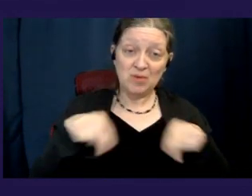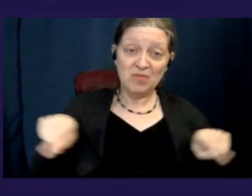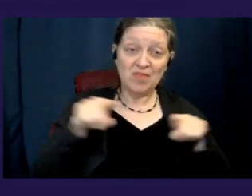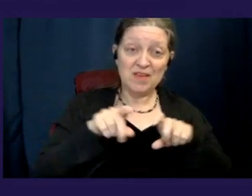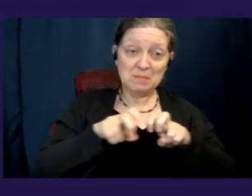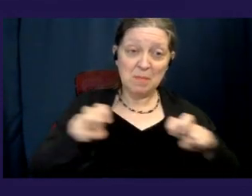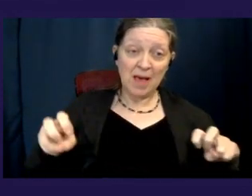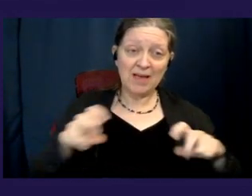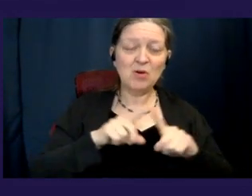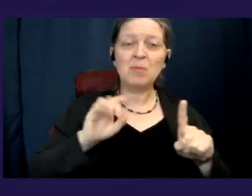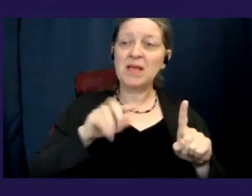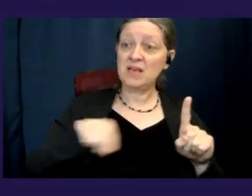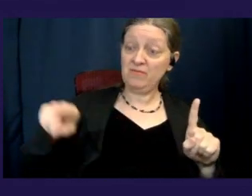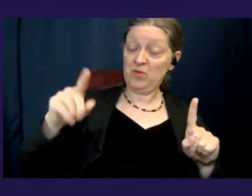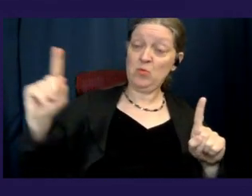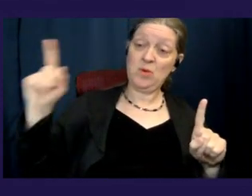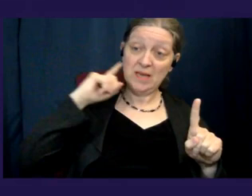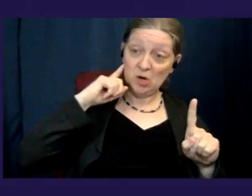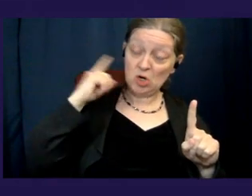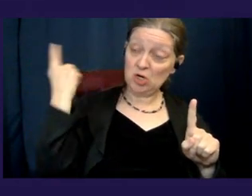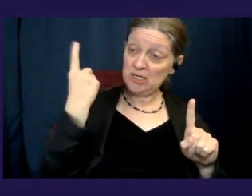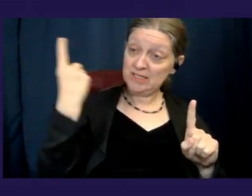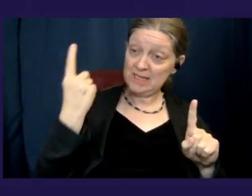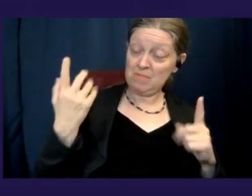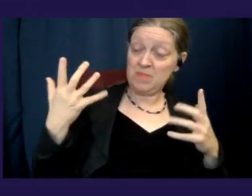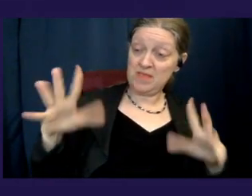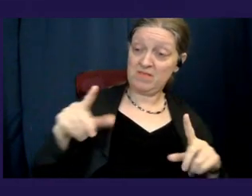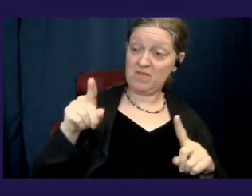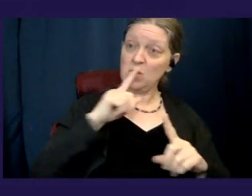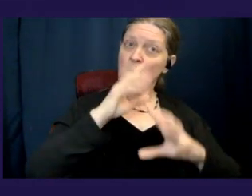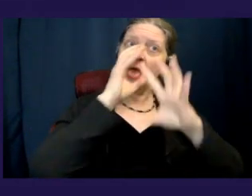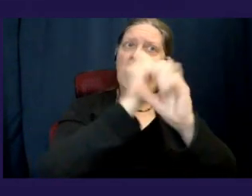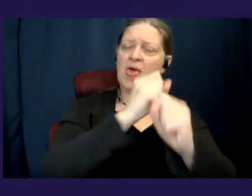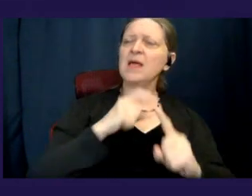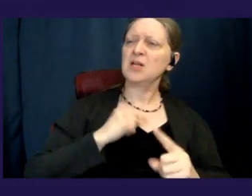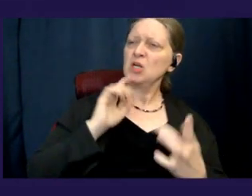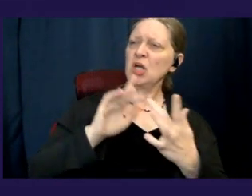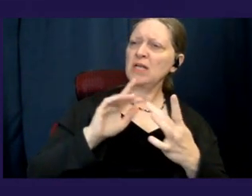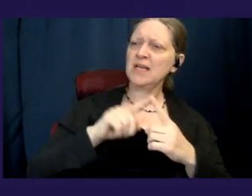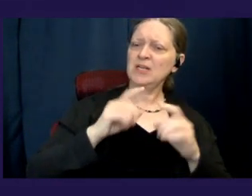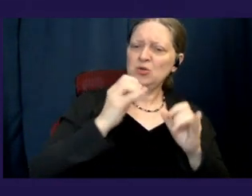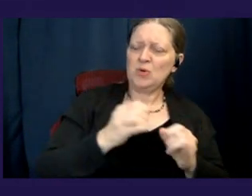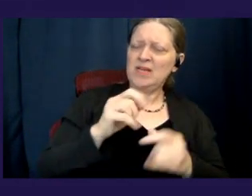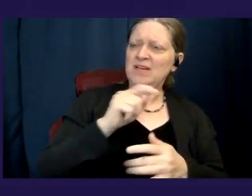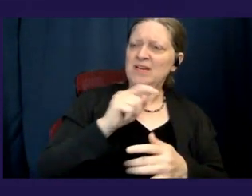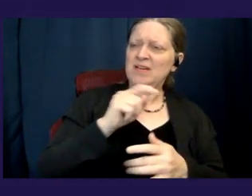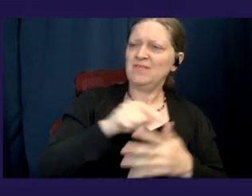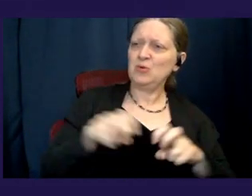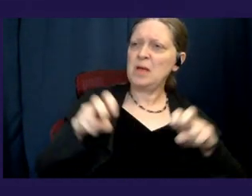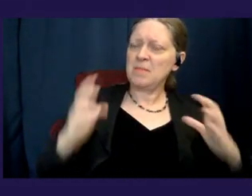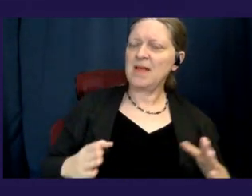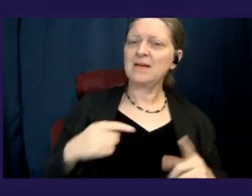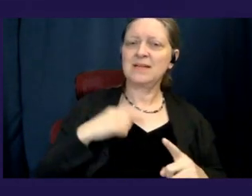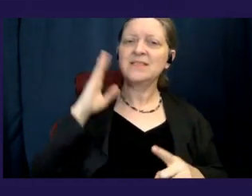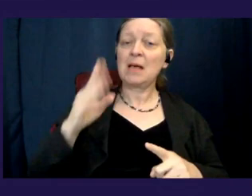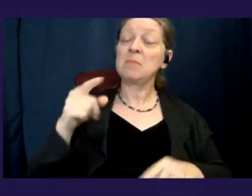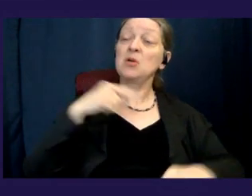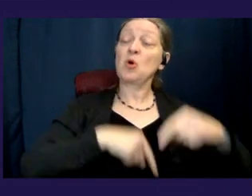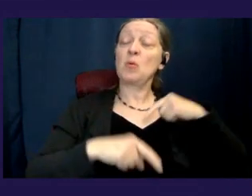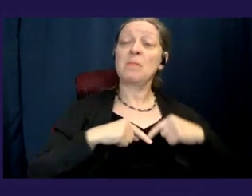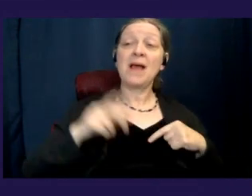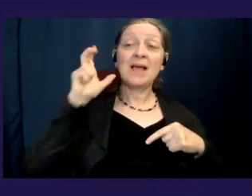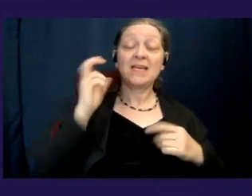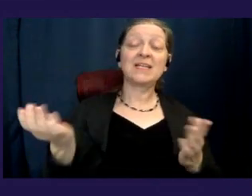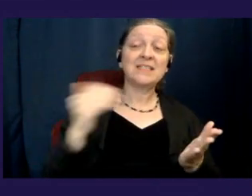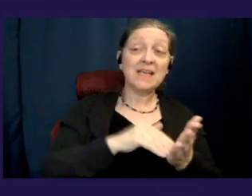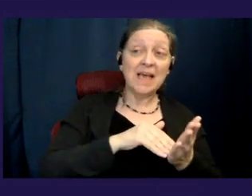you, reach out to the individuals who were on the panel just now. I'm going to go back and listen to it again, just because I feel like there were a lot